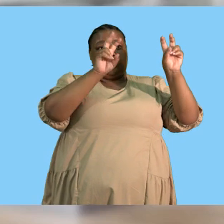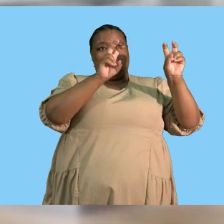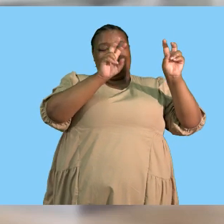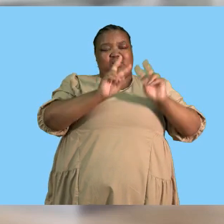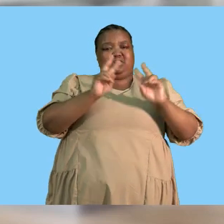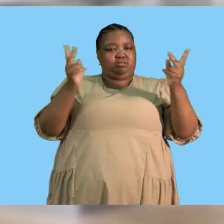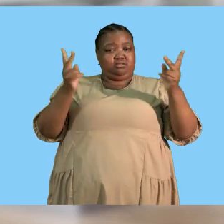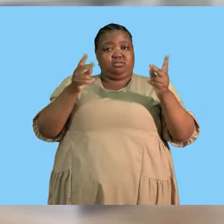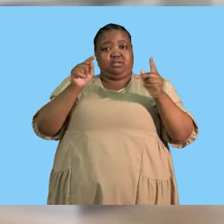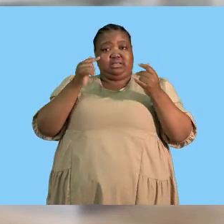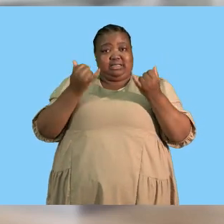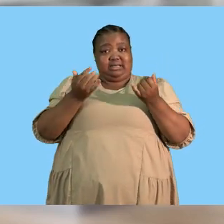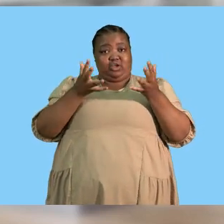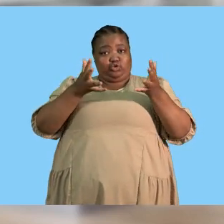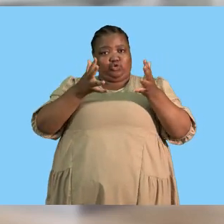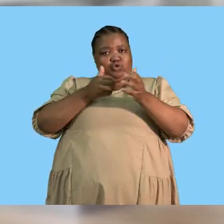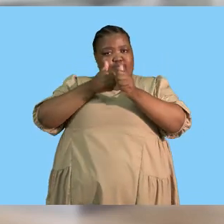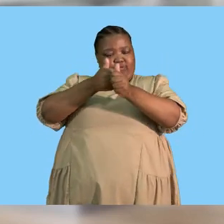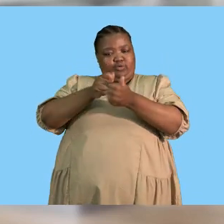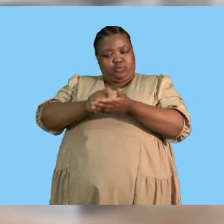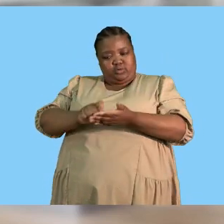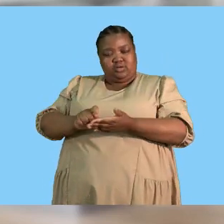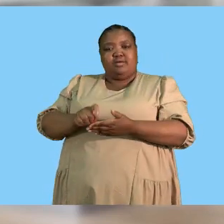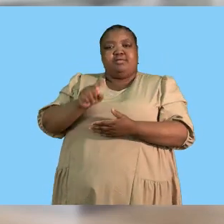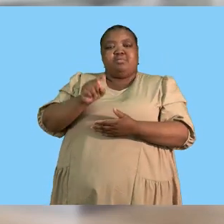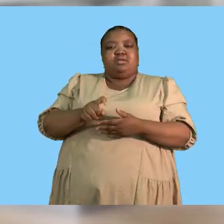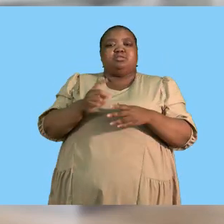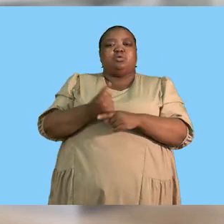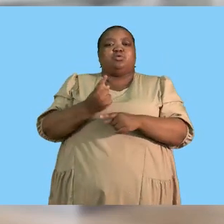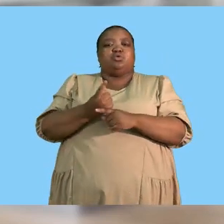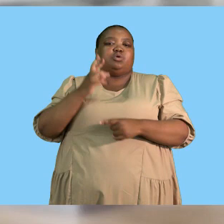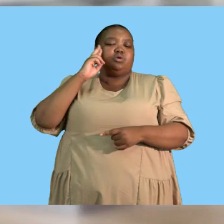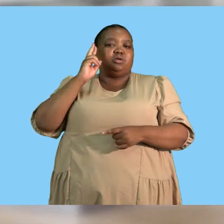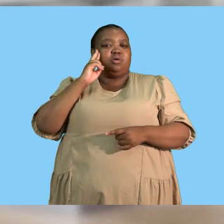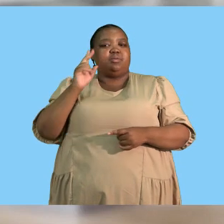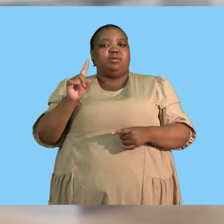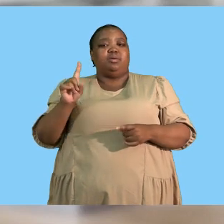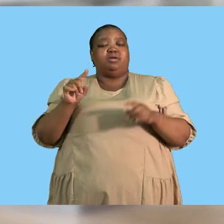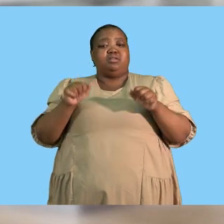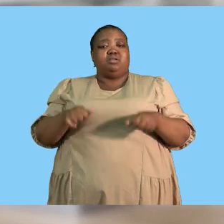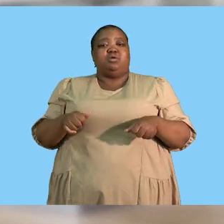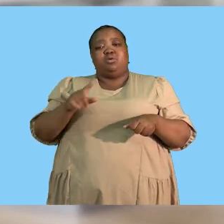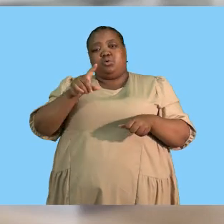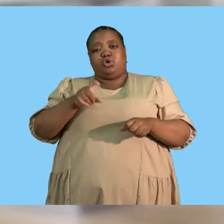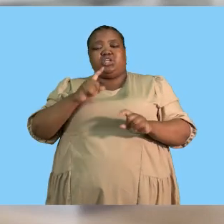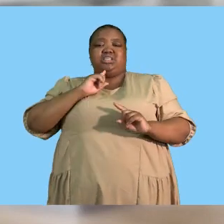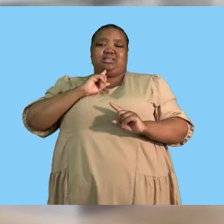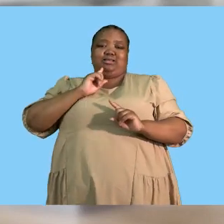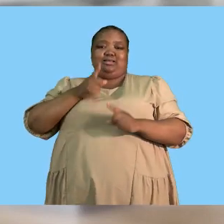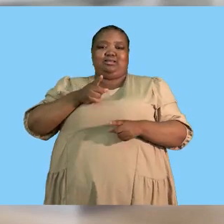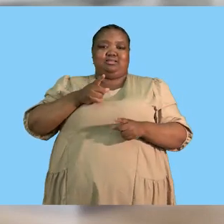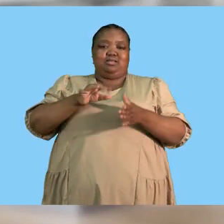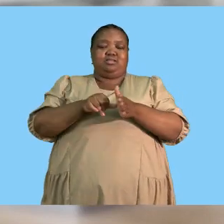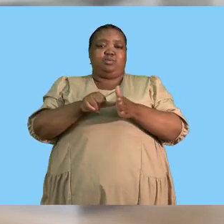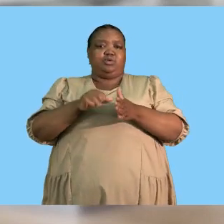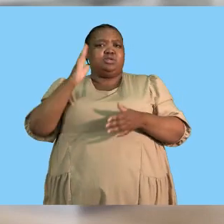must write them as they appear. And you must also remember that for you to answer this question, you must